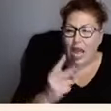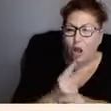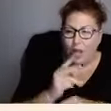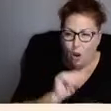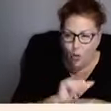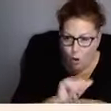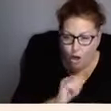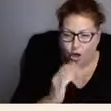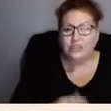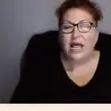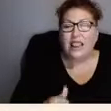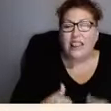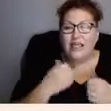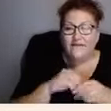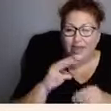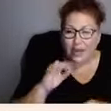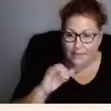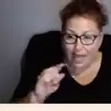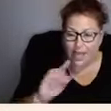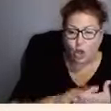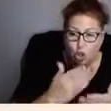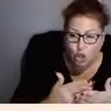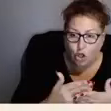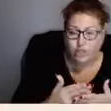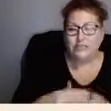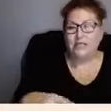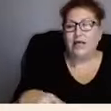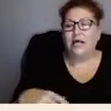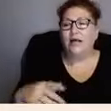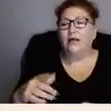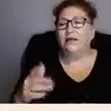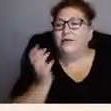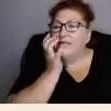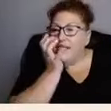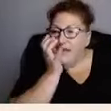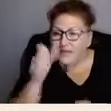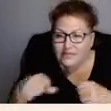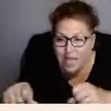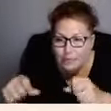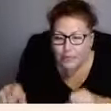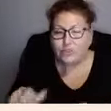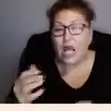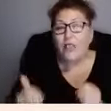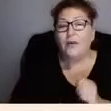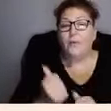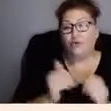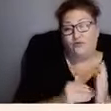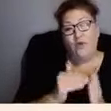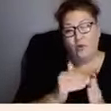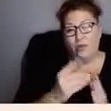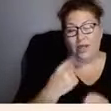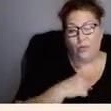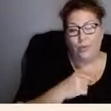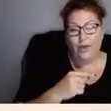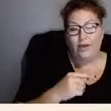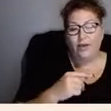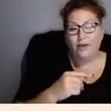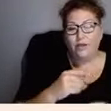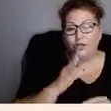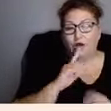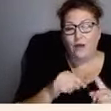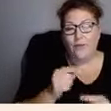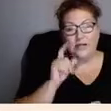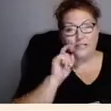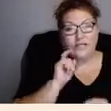maids, cooks, landscapers, and the one that we most frequently refer to is sexual exploitation, human trafficking,